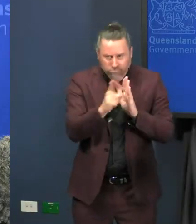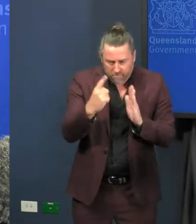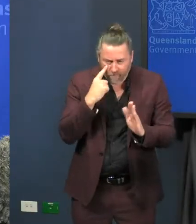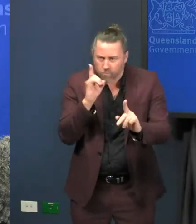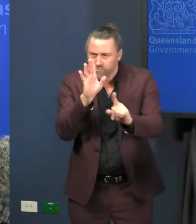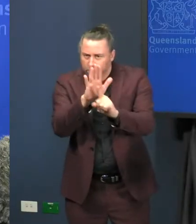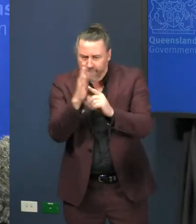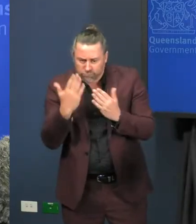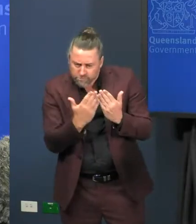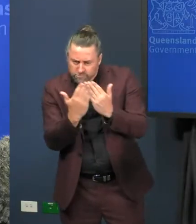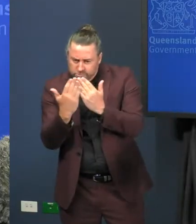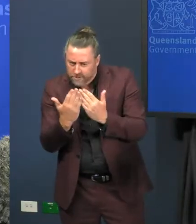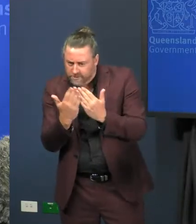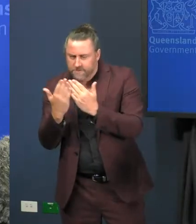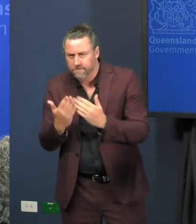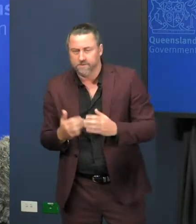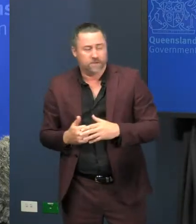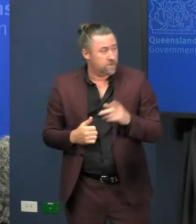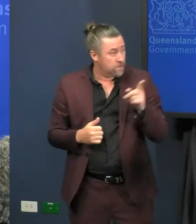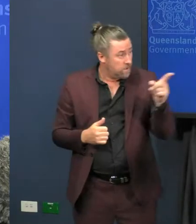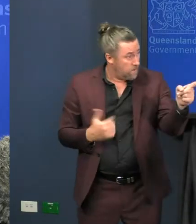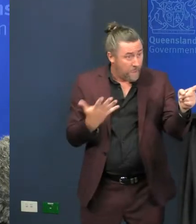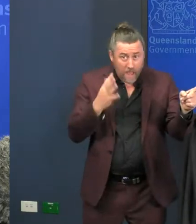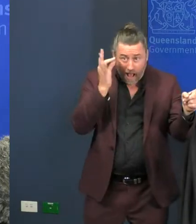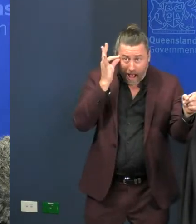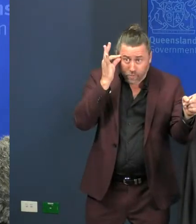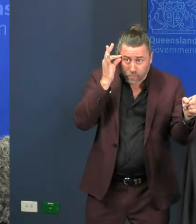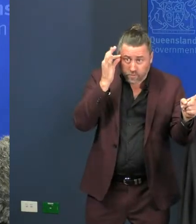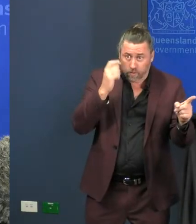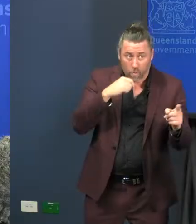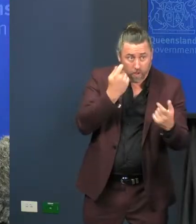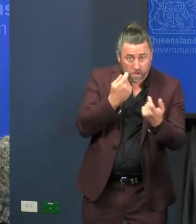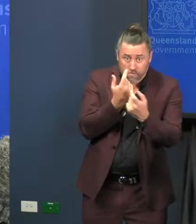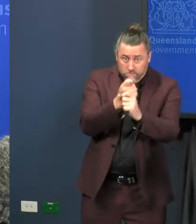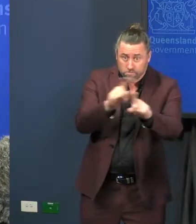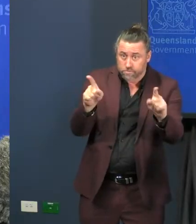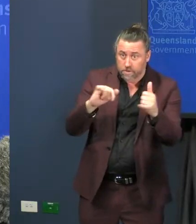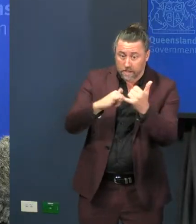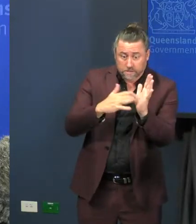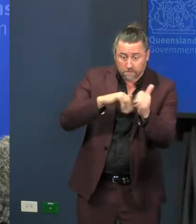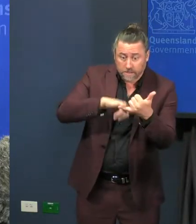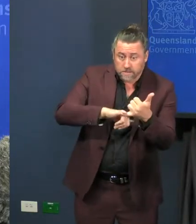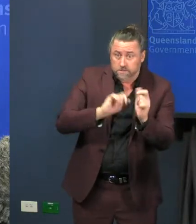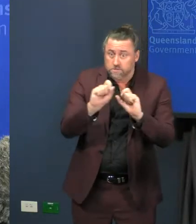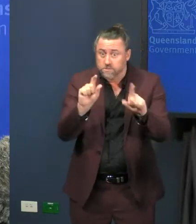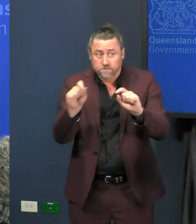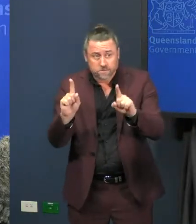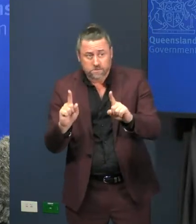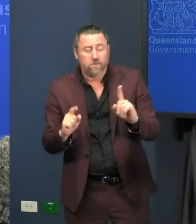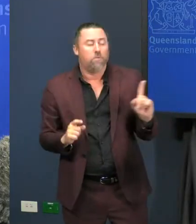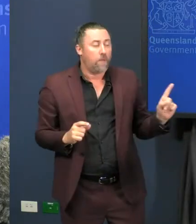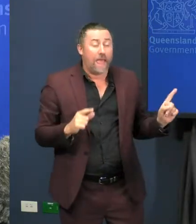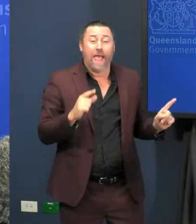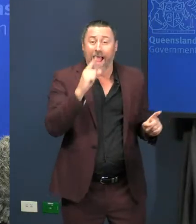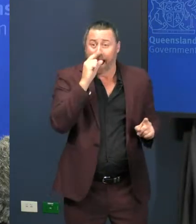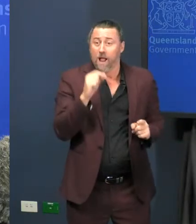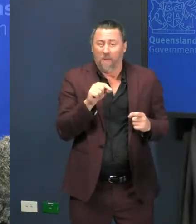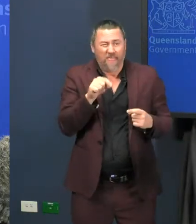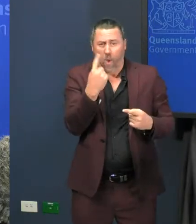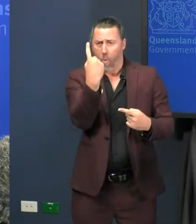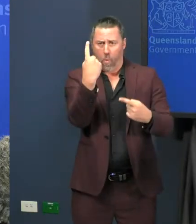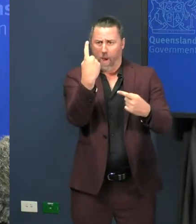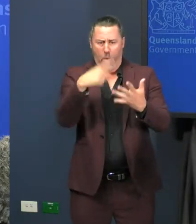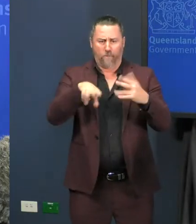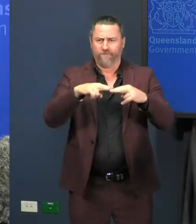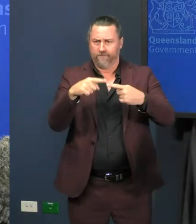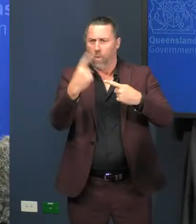people be expecting to receive text messages from council or the authorities? That is one possibility, but I'm asking people to take every